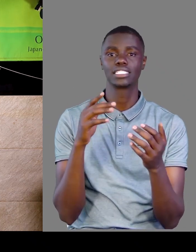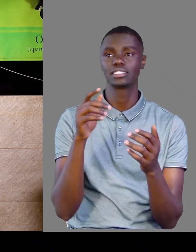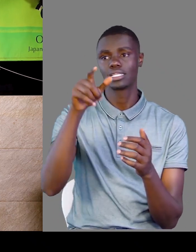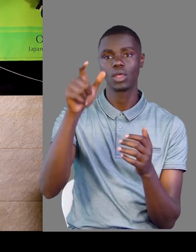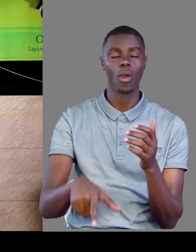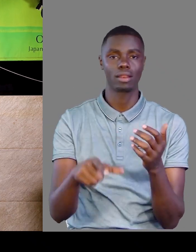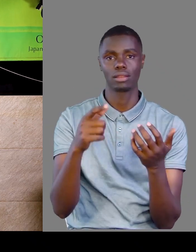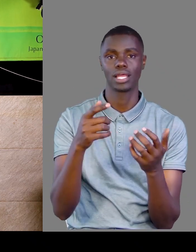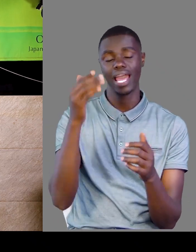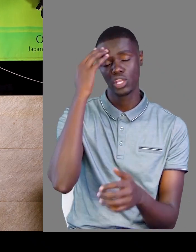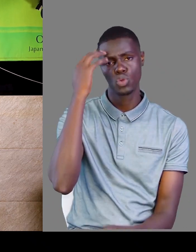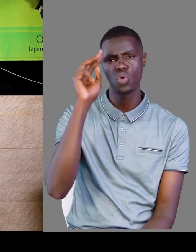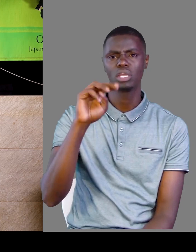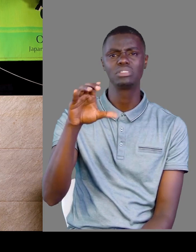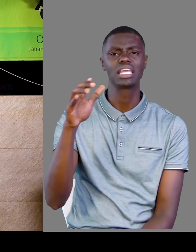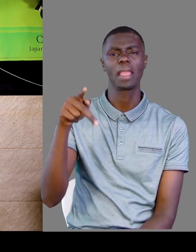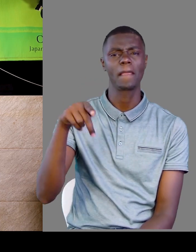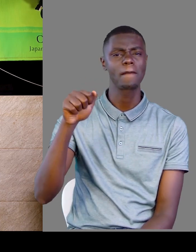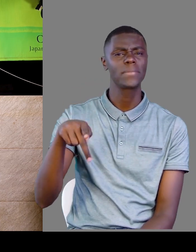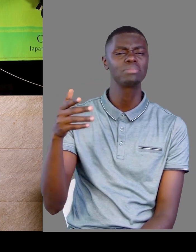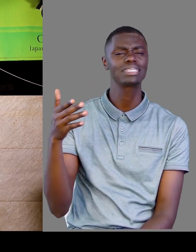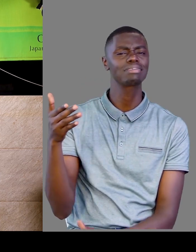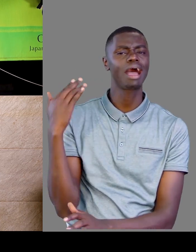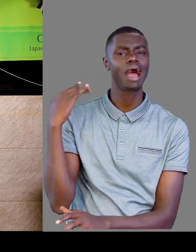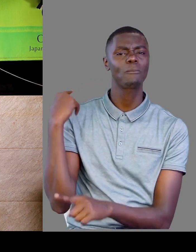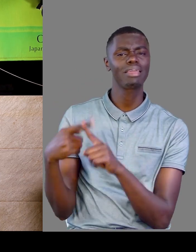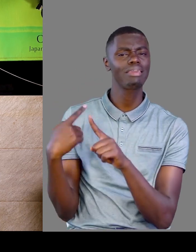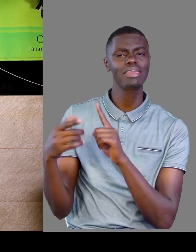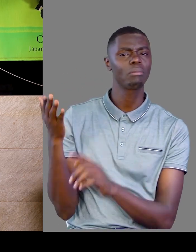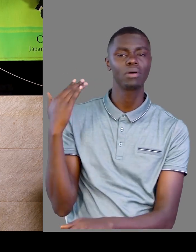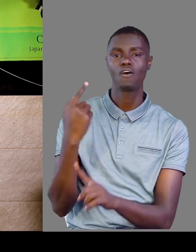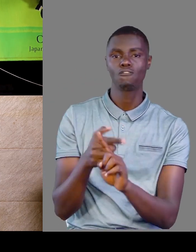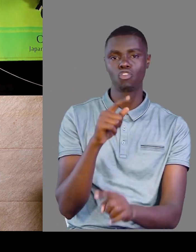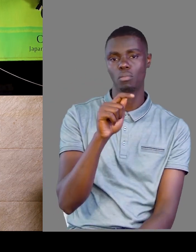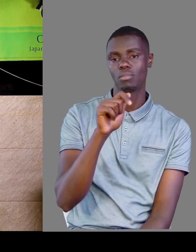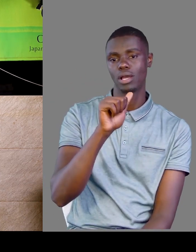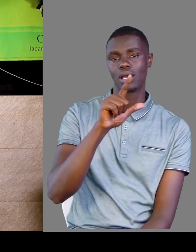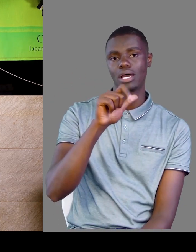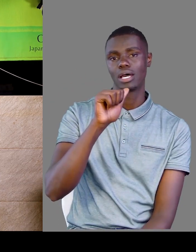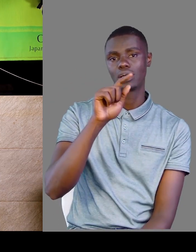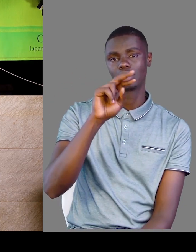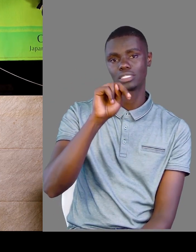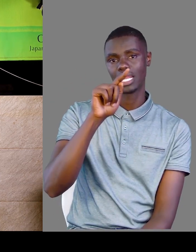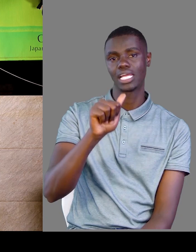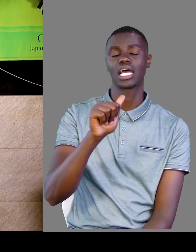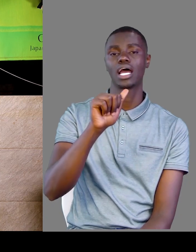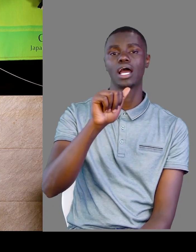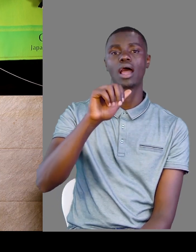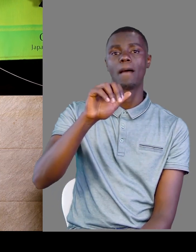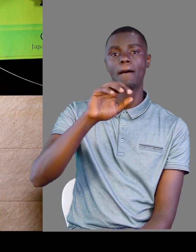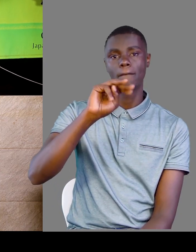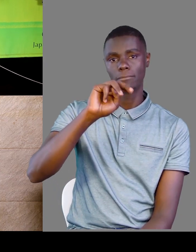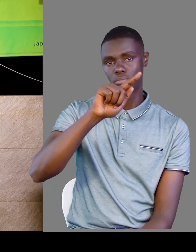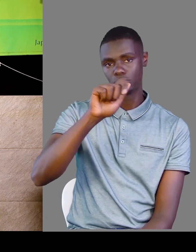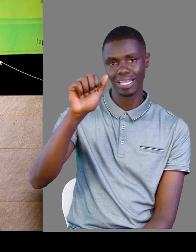this. I knew MC Paps long, it's been years, since Talanta Mtaani. I being one of the judges, a